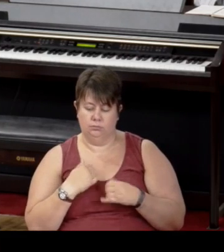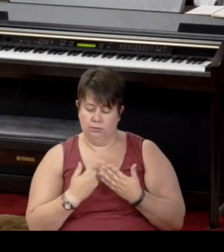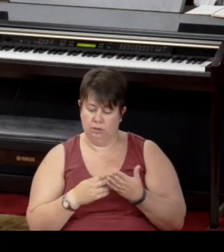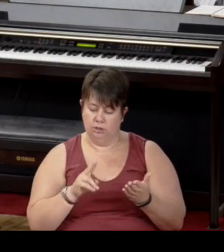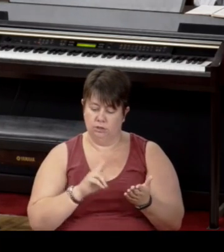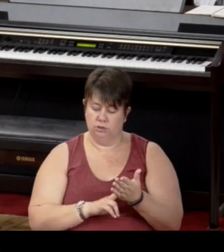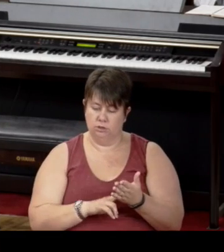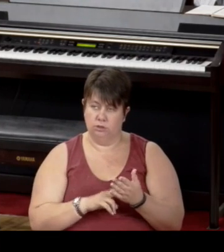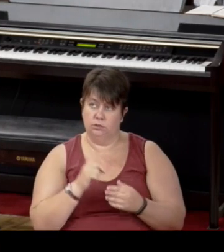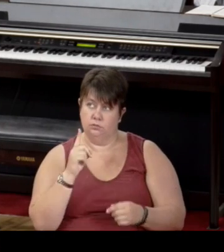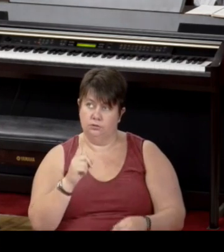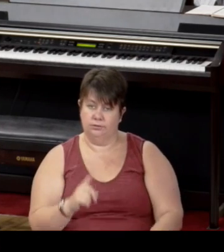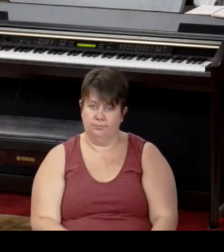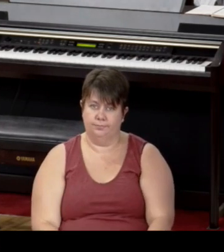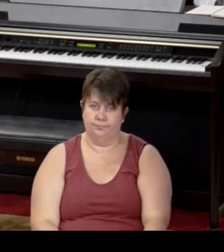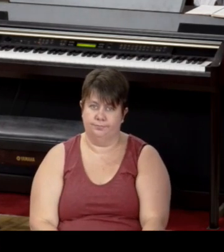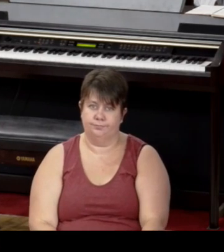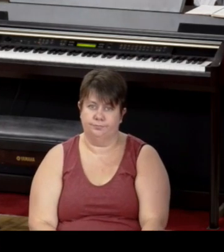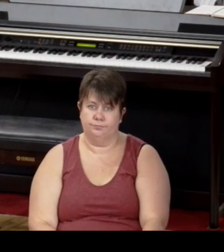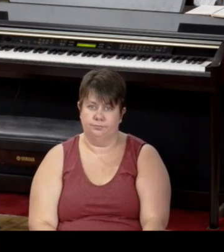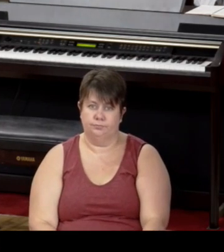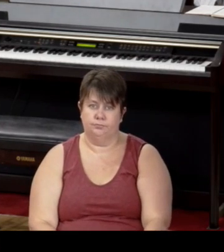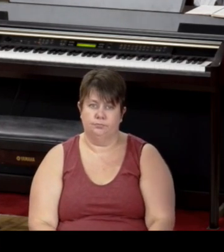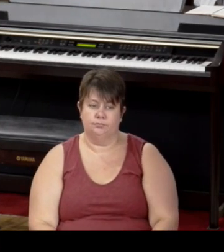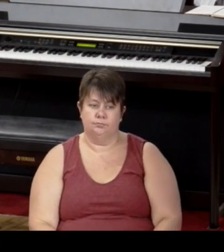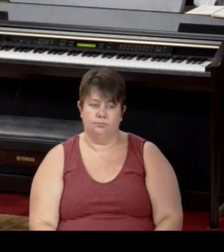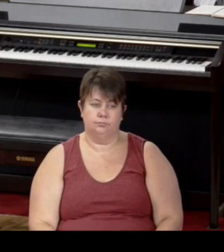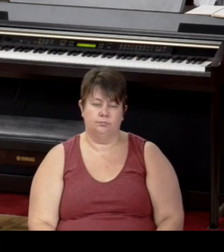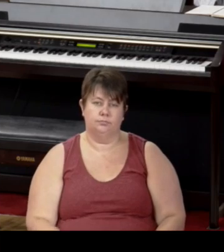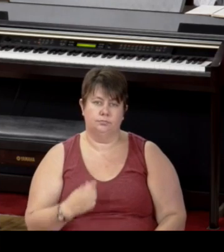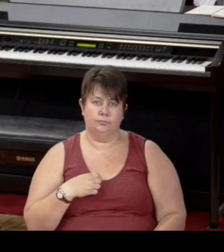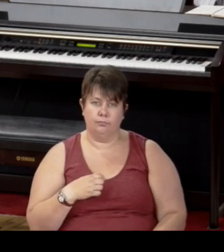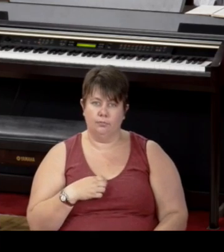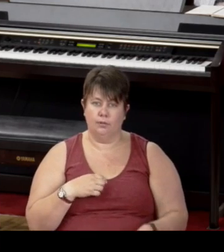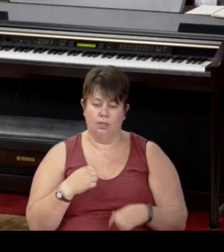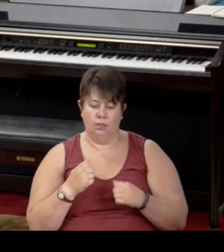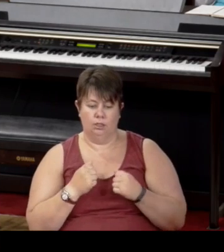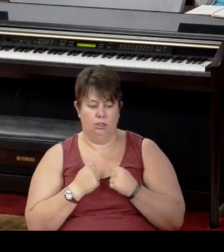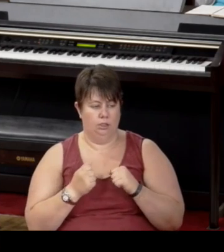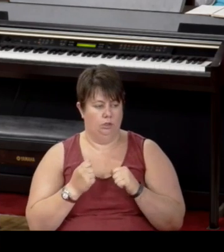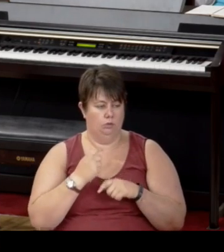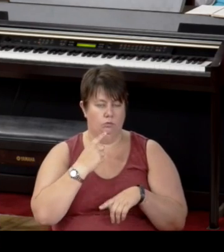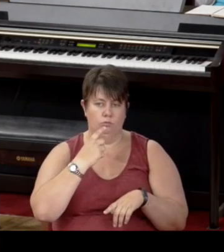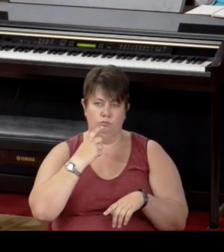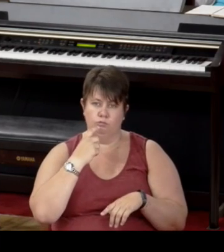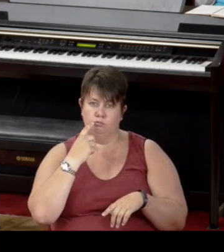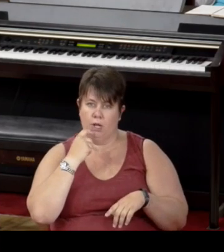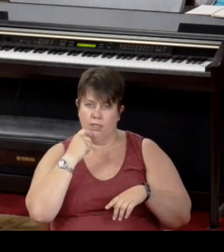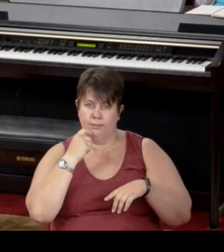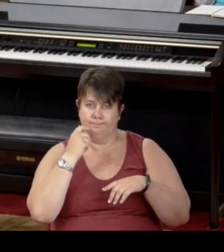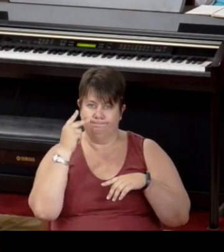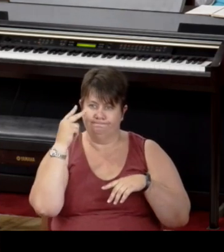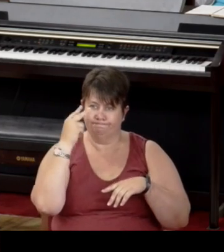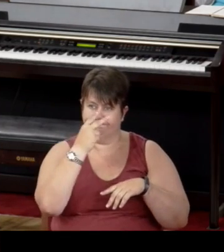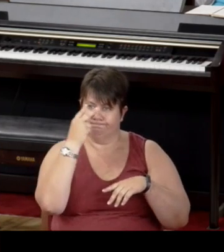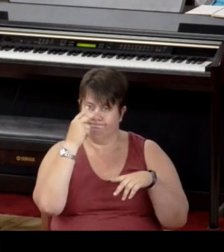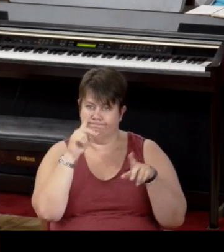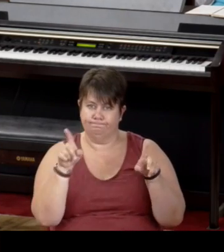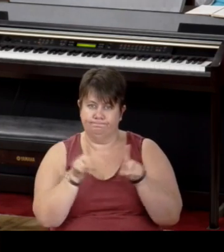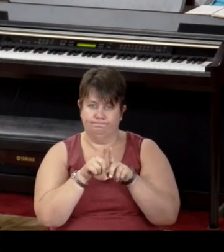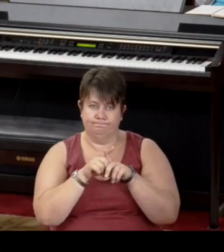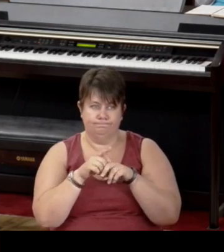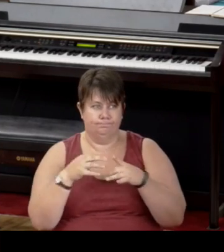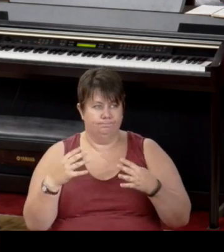important. He also identifies himself as one whose eyes are like blazing fire and